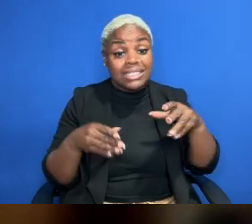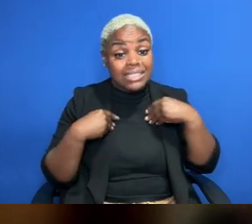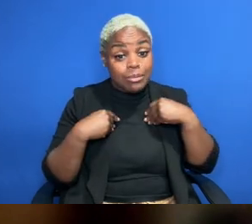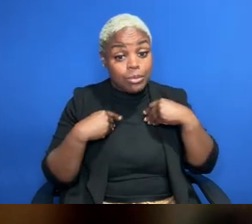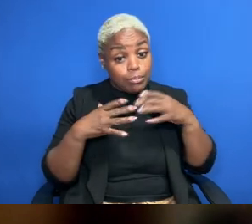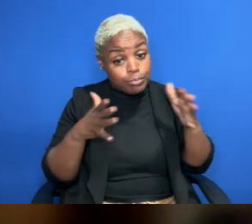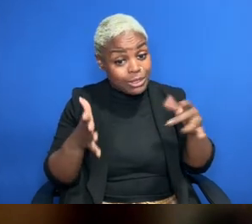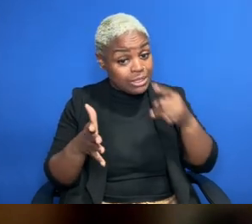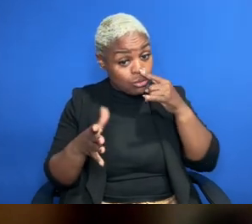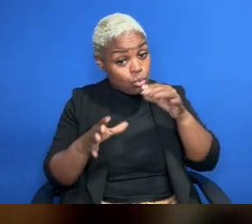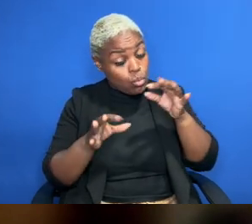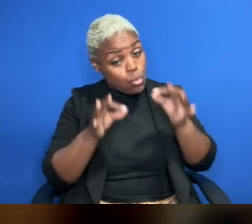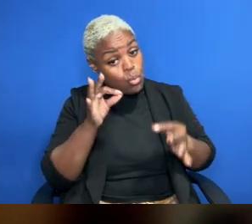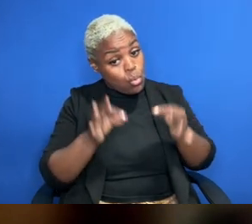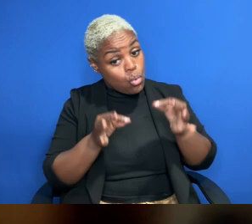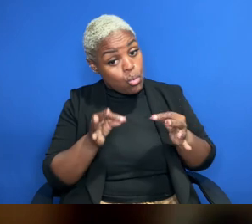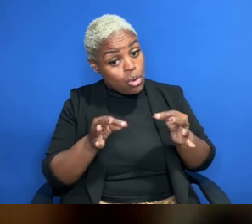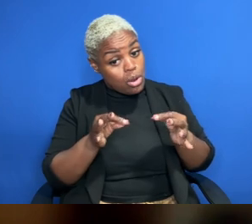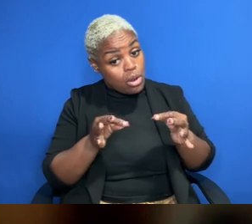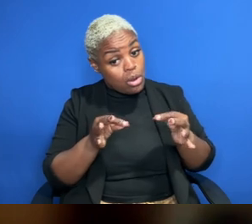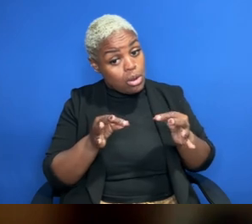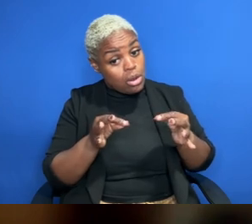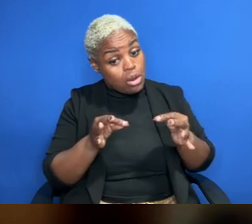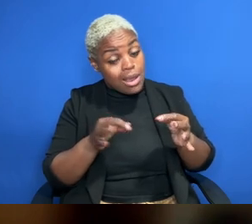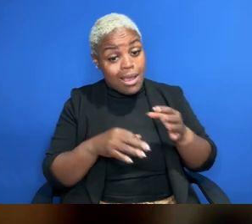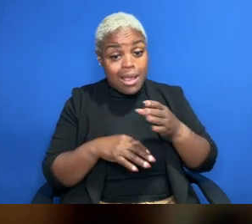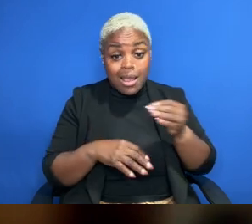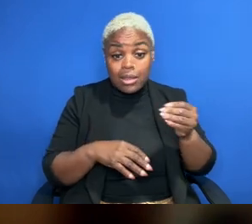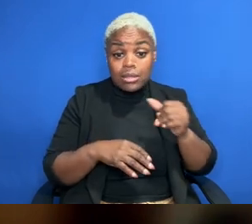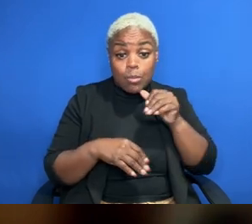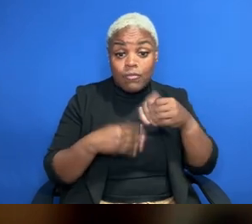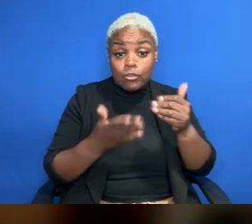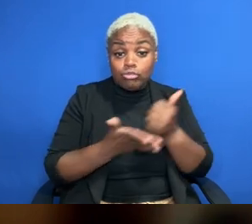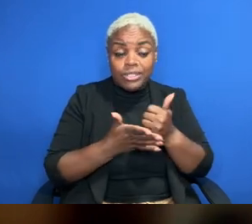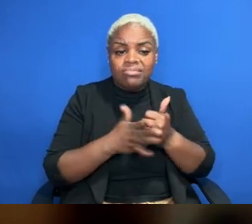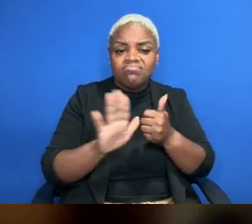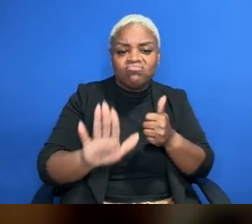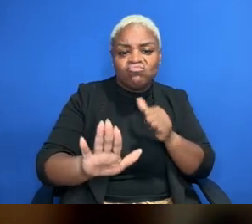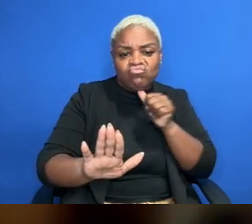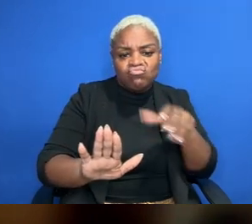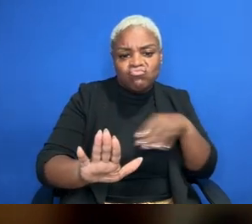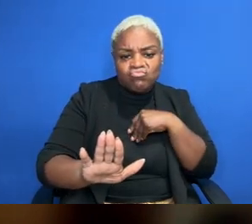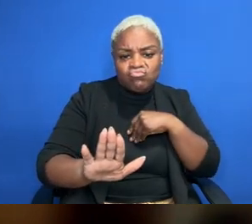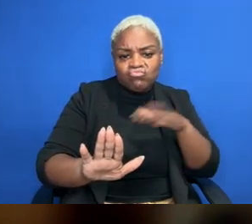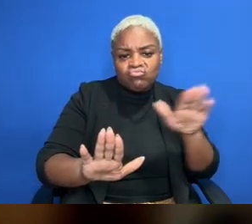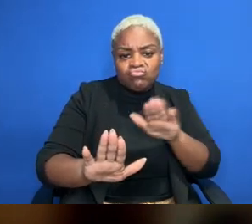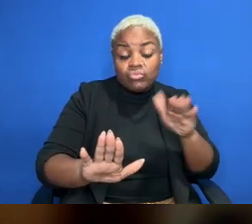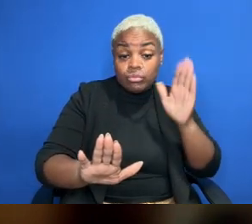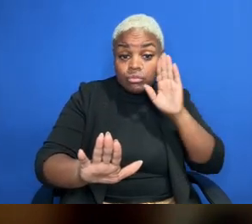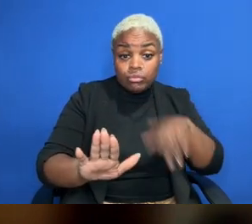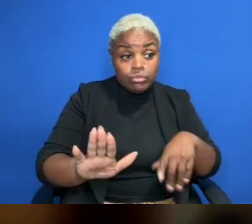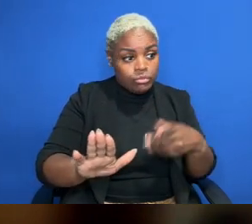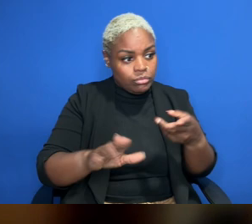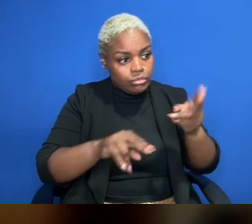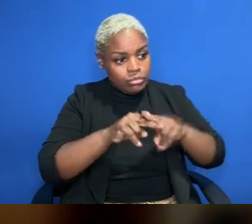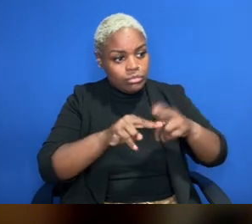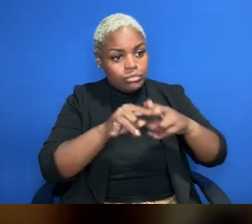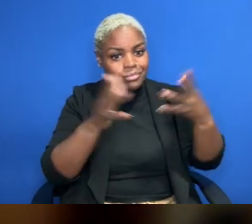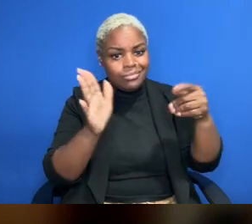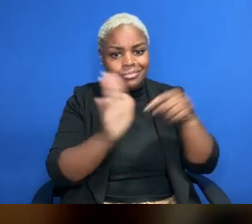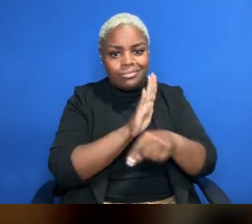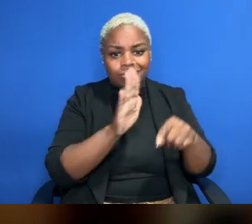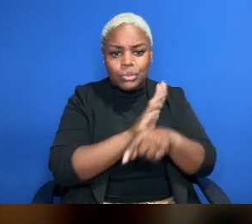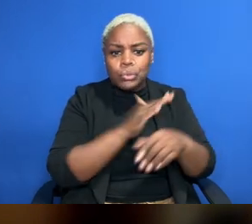disabilities. Is unacceptable to push kids to court and not to help in treatment. We know